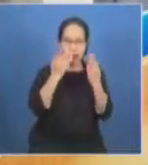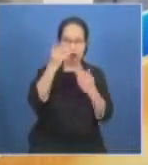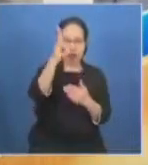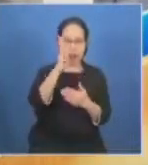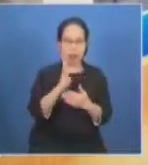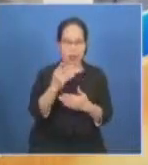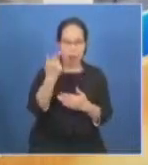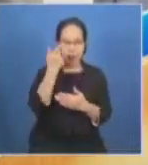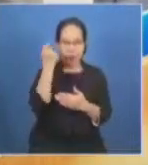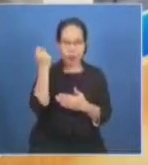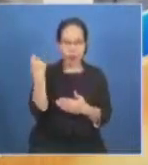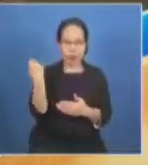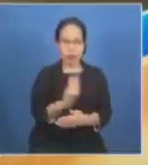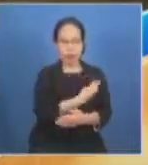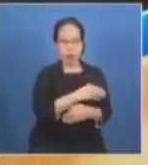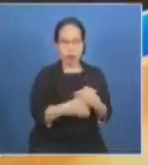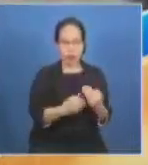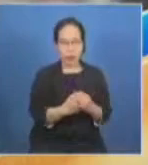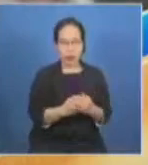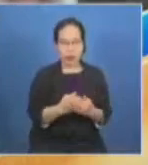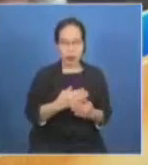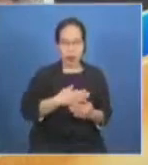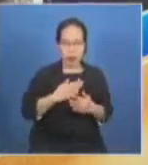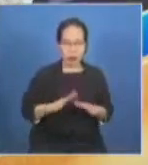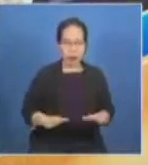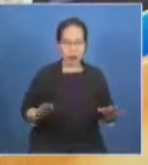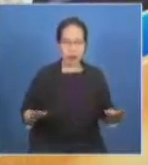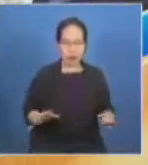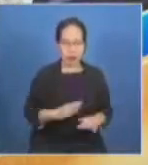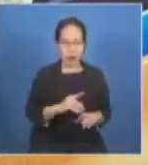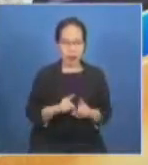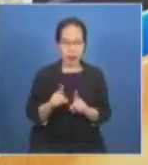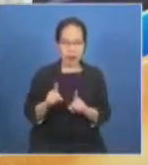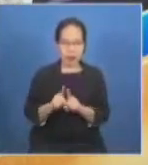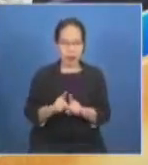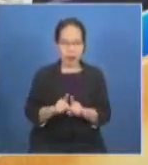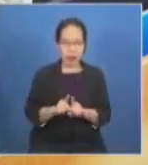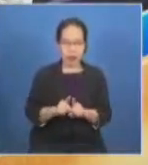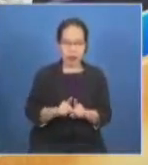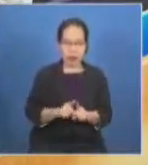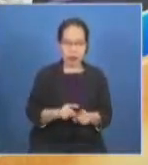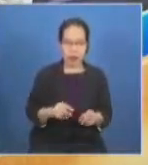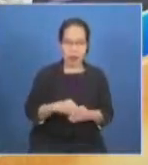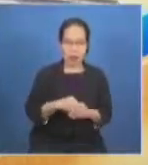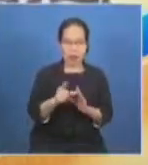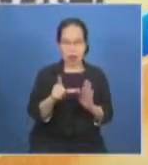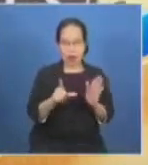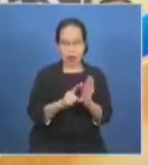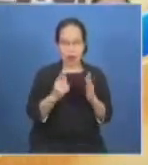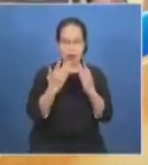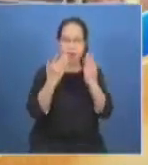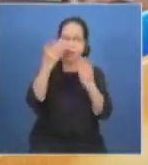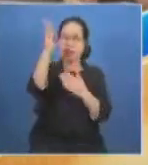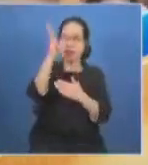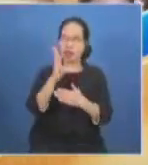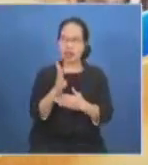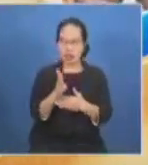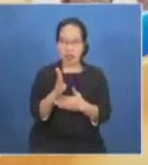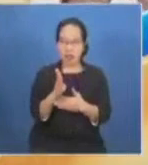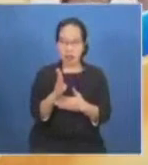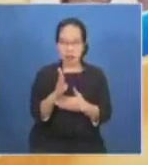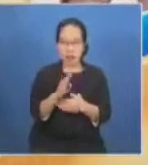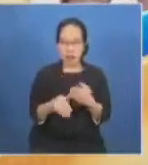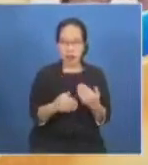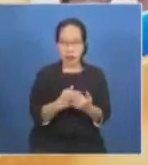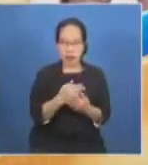Thanks be to God because all my children are members in the church and also my children-in-law. Thanks be to God for